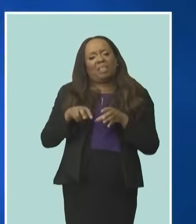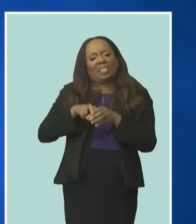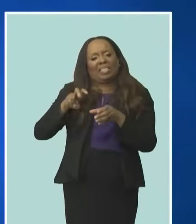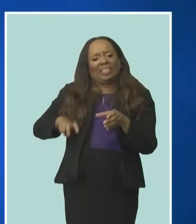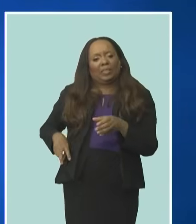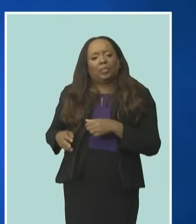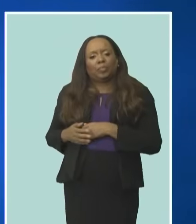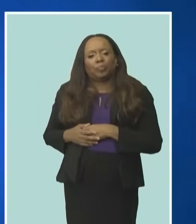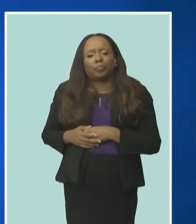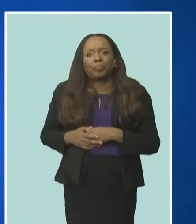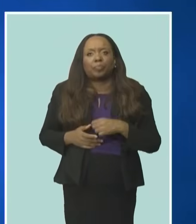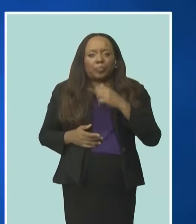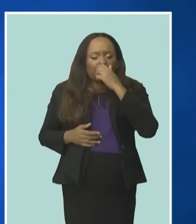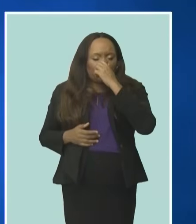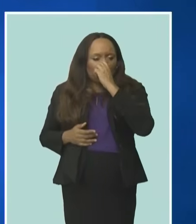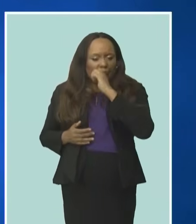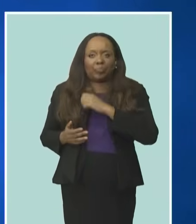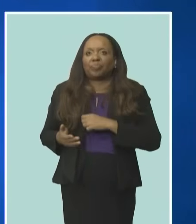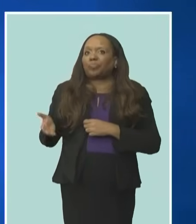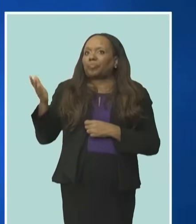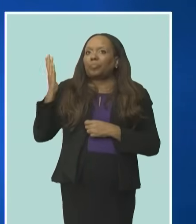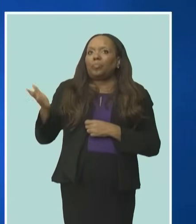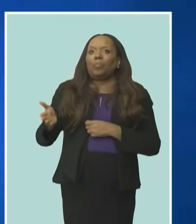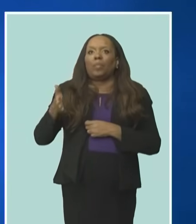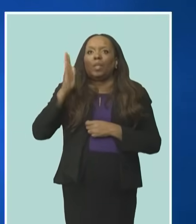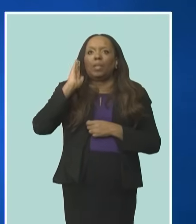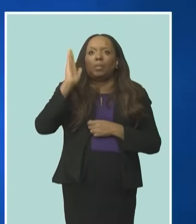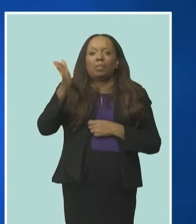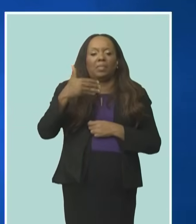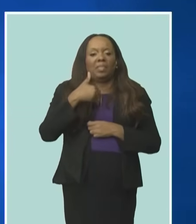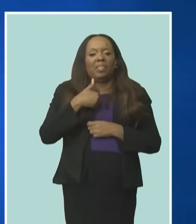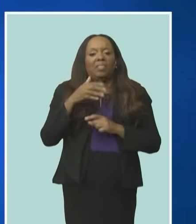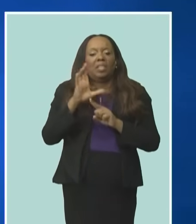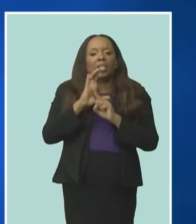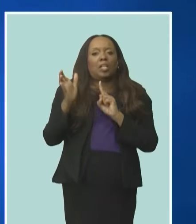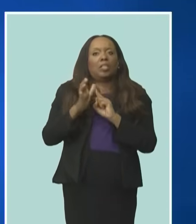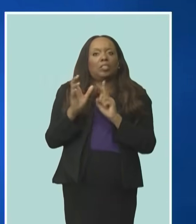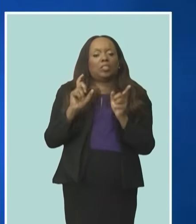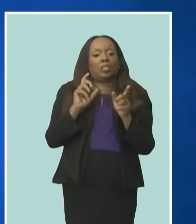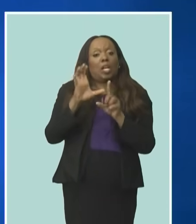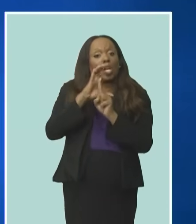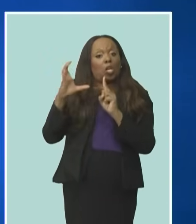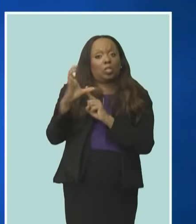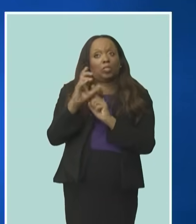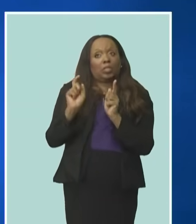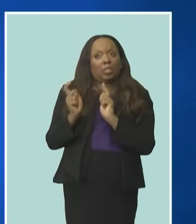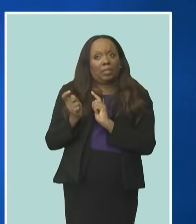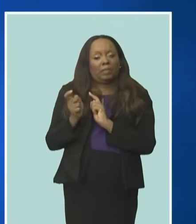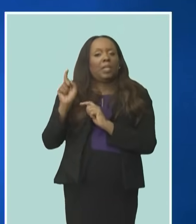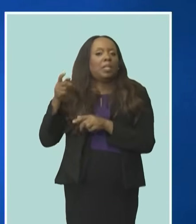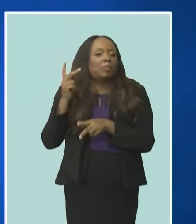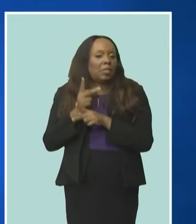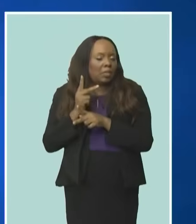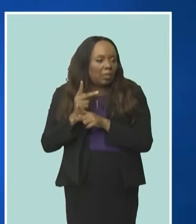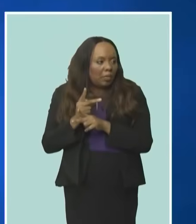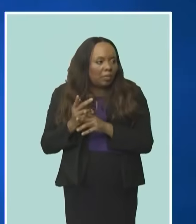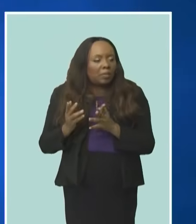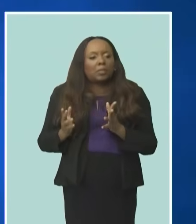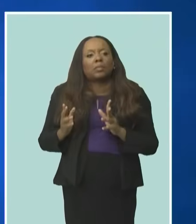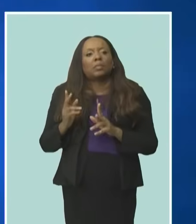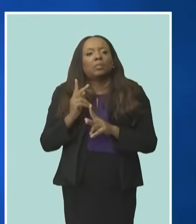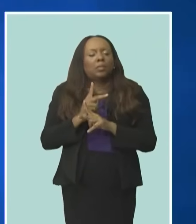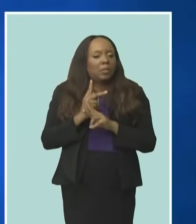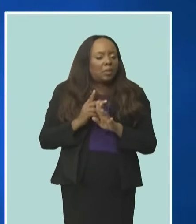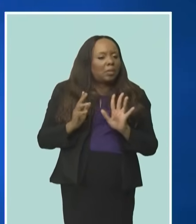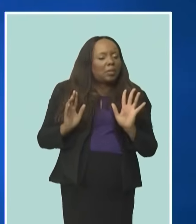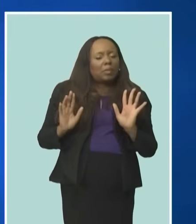There's going to be a cultural shift that I am, frankly, a little bit, I think we have to be careful in how we do it and be sensitive in the reality that people